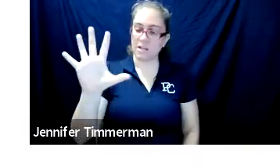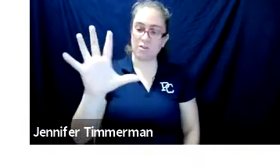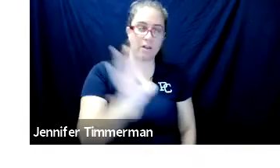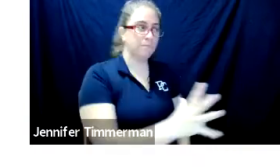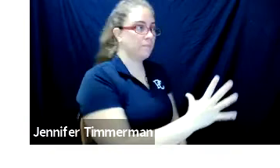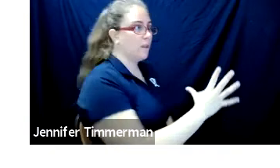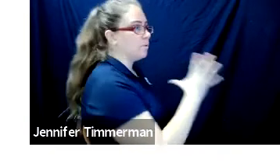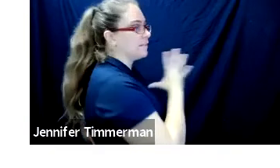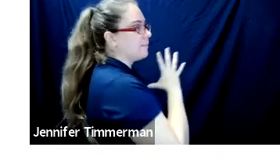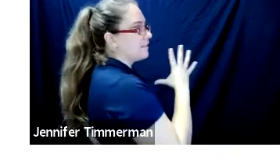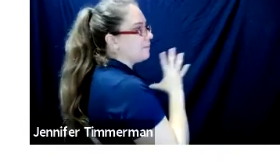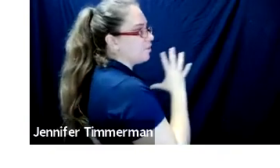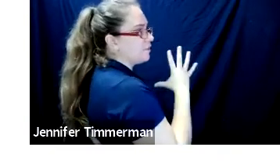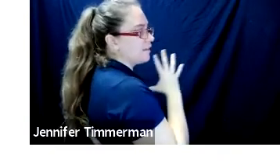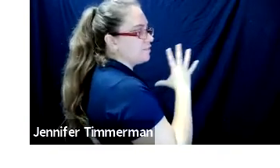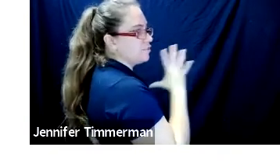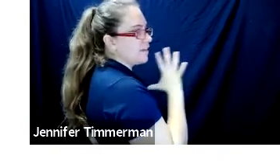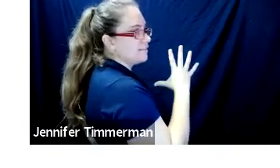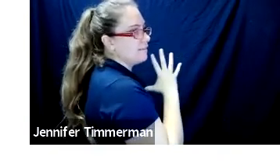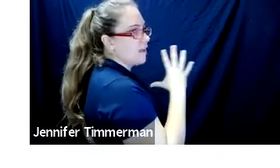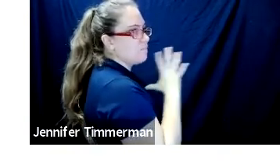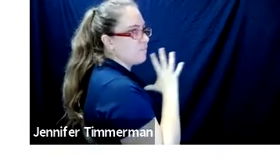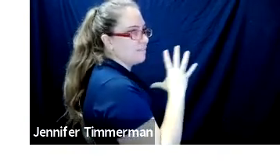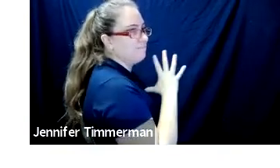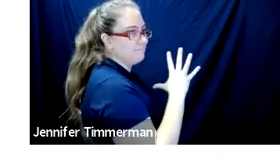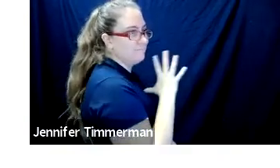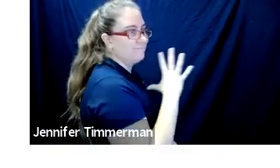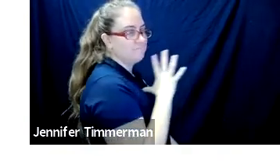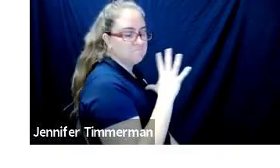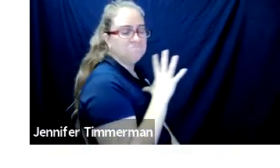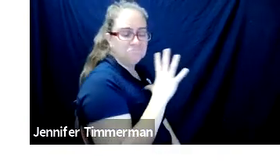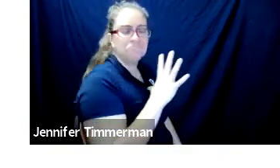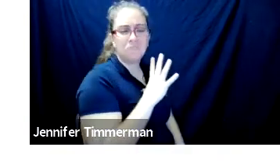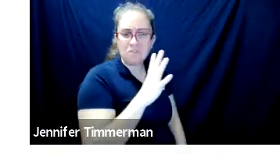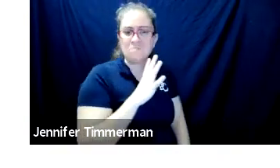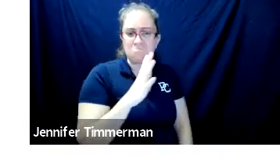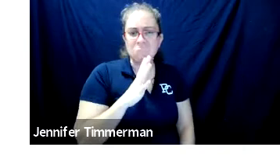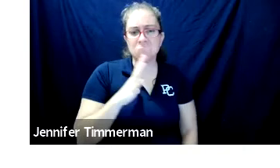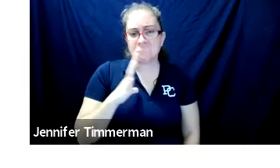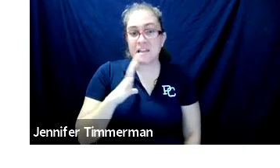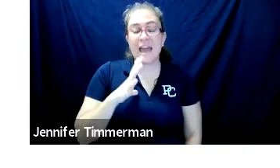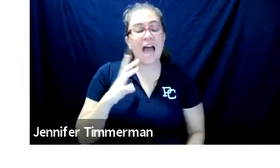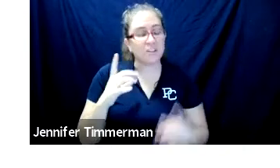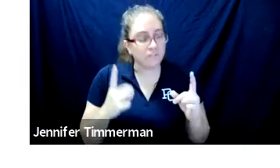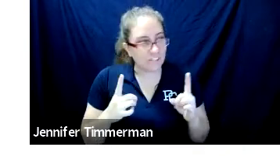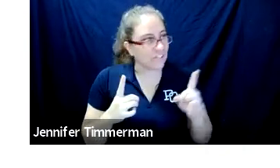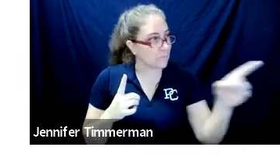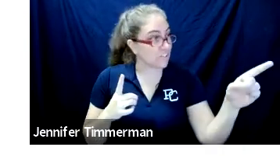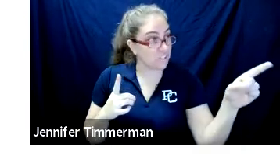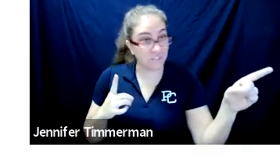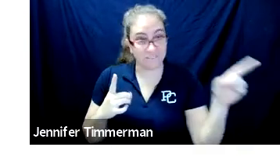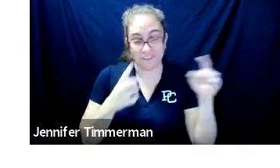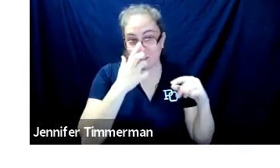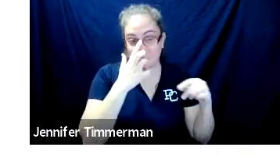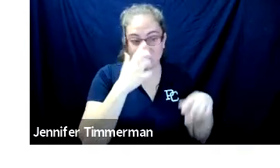So we'll take our thumb and we'll tap, tap gently against your chest. I'm fine. I'm fine. And your facial